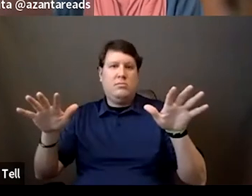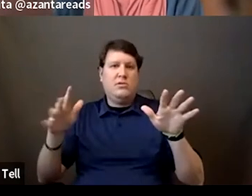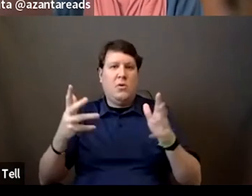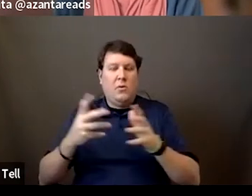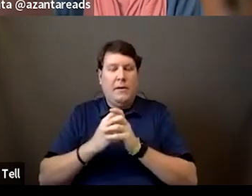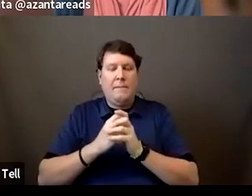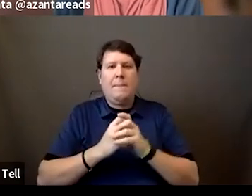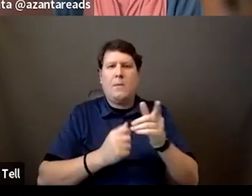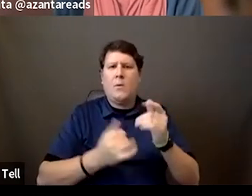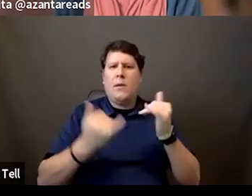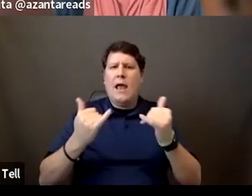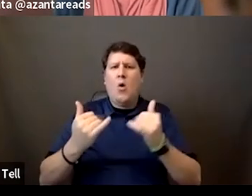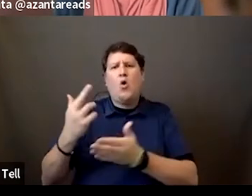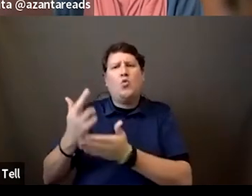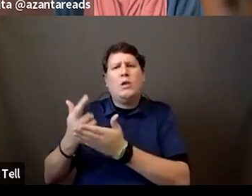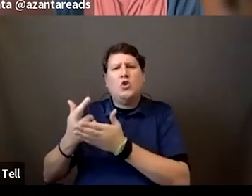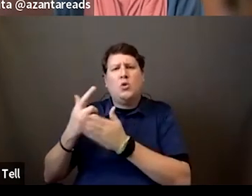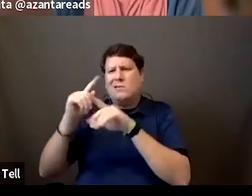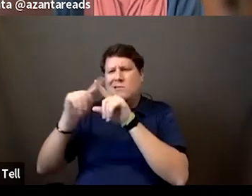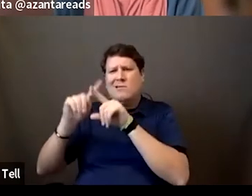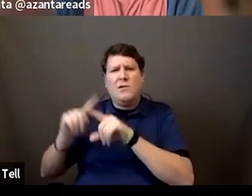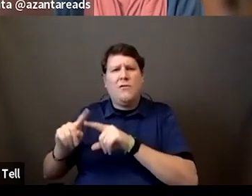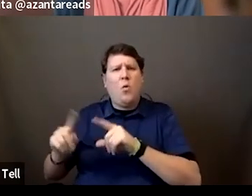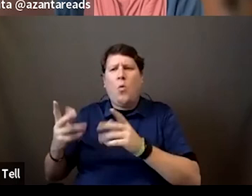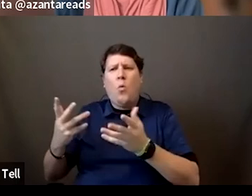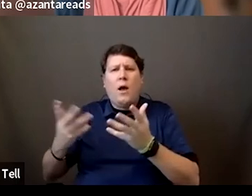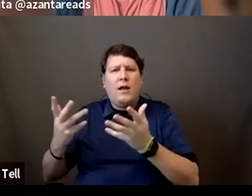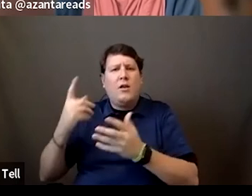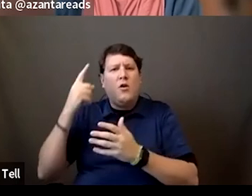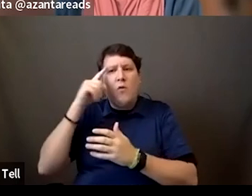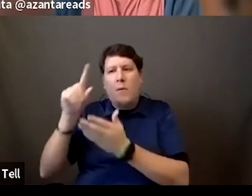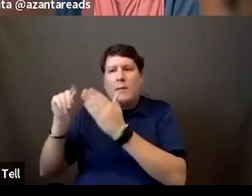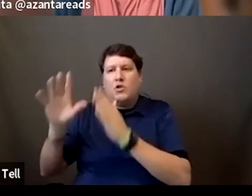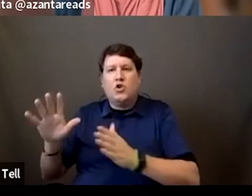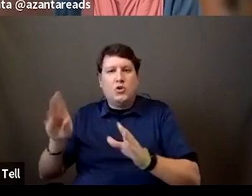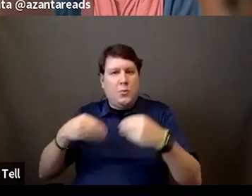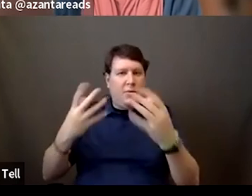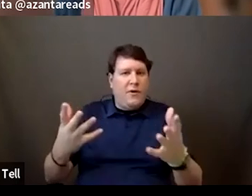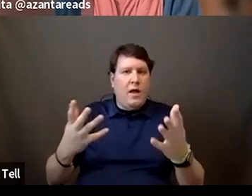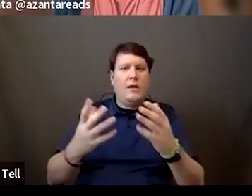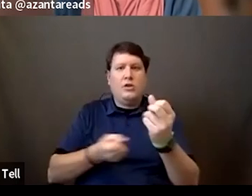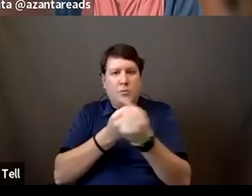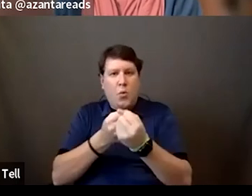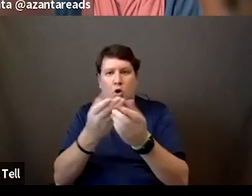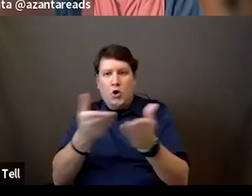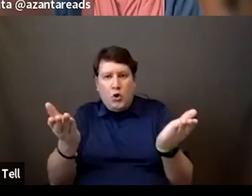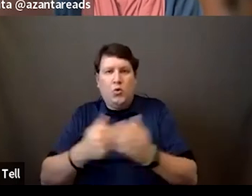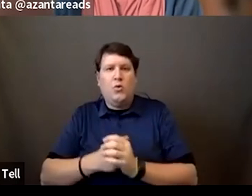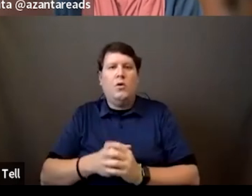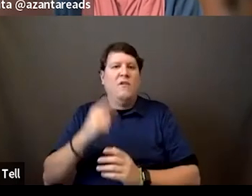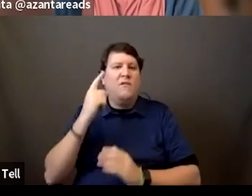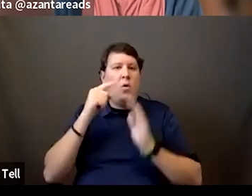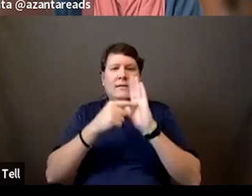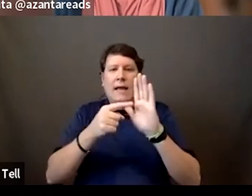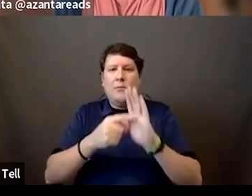What resources can publishers provide to help support book talkers? For example, providing content warnings.